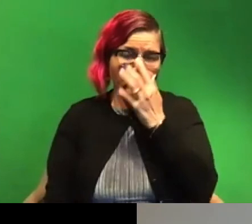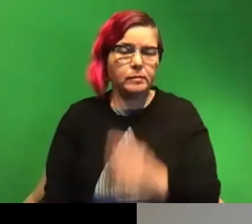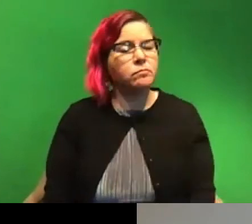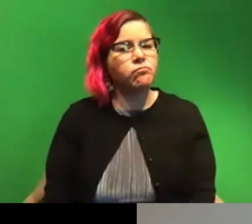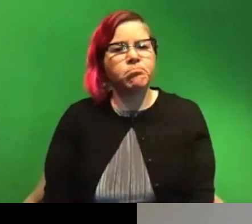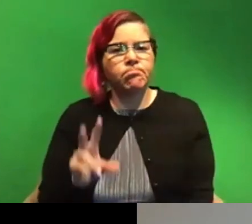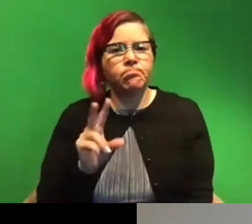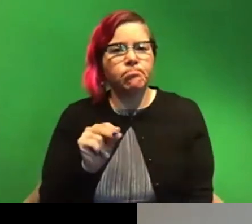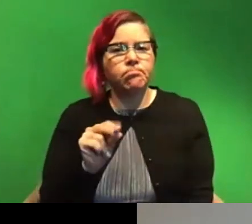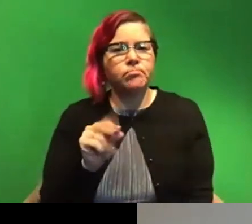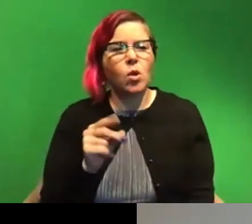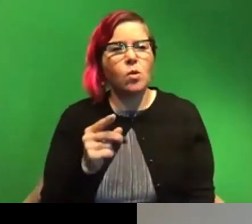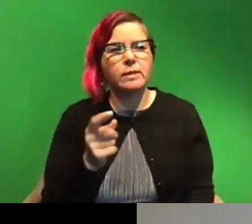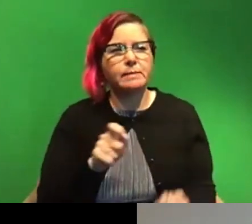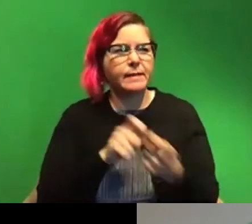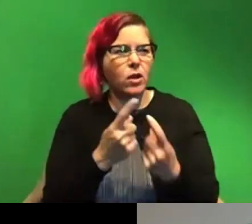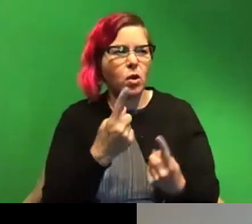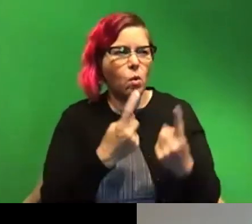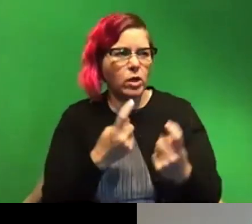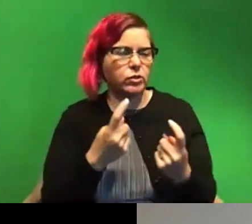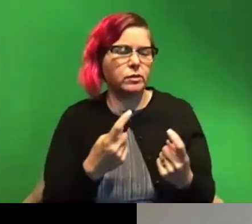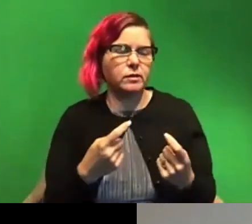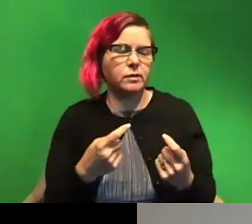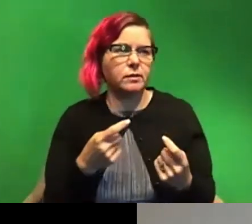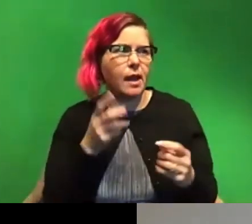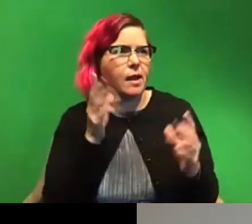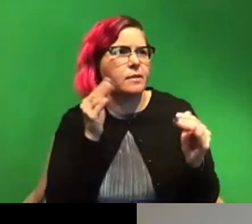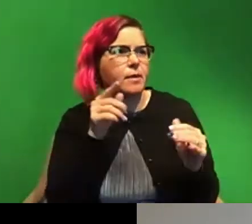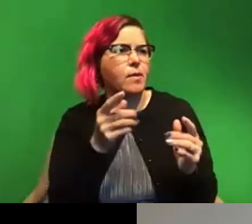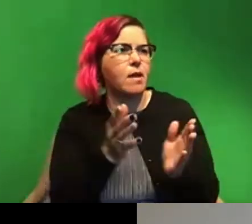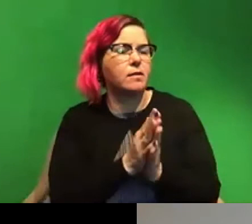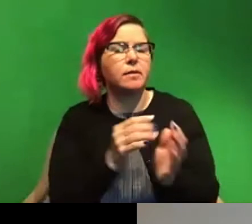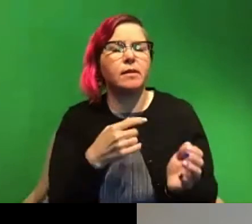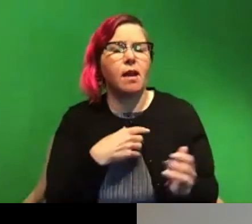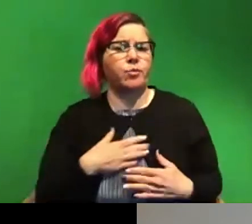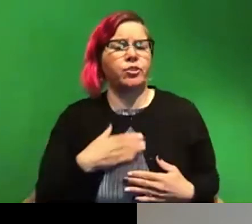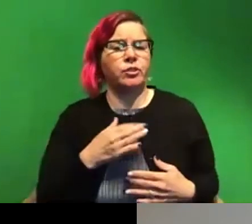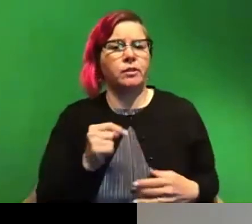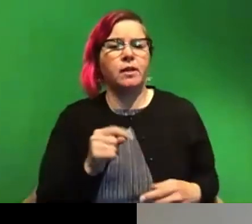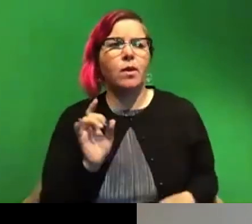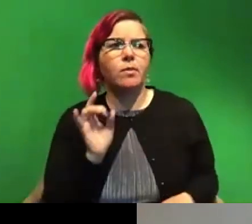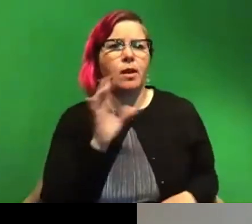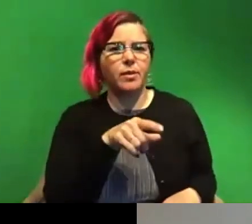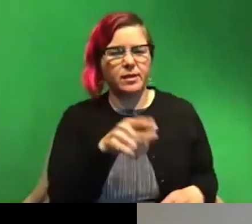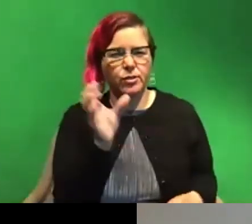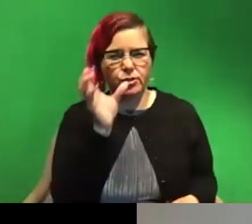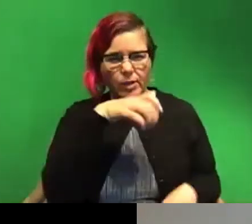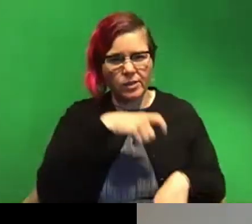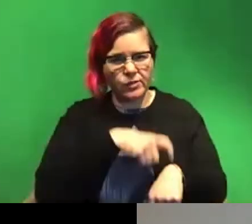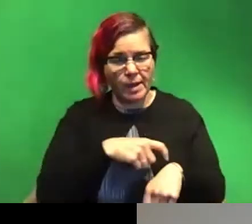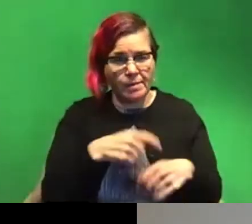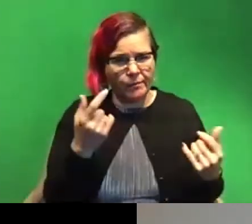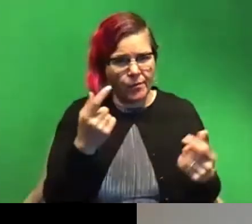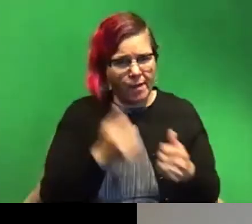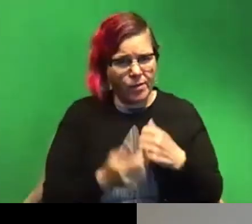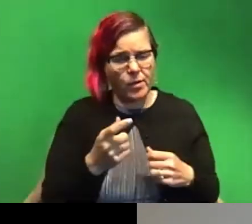No questions that I wish you would have asked me today. I appreciate that. I do want to put it out there that, you know, I know this is a really strange time for everyone